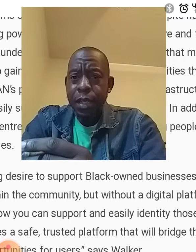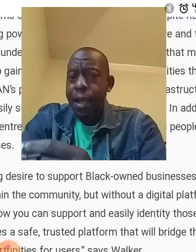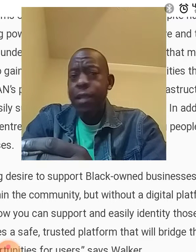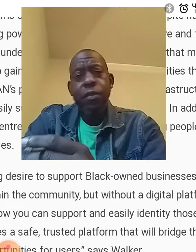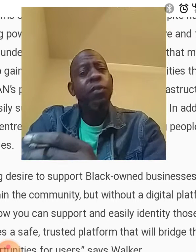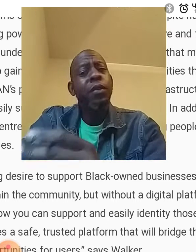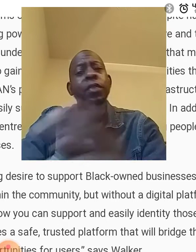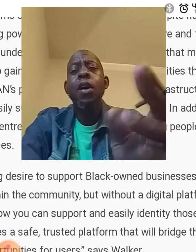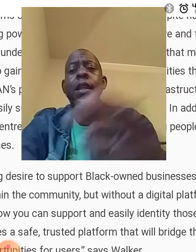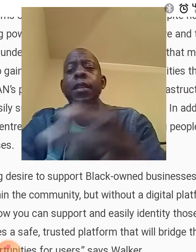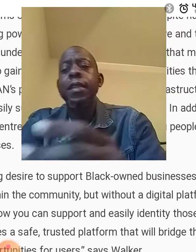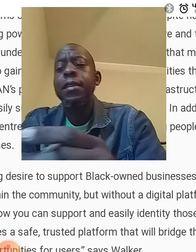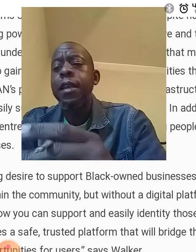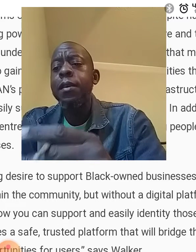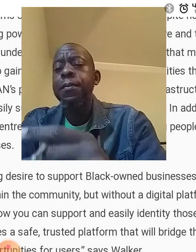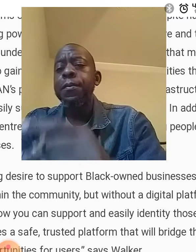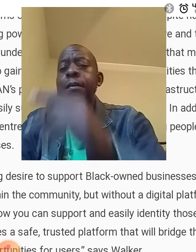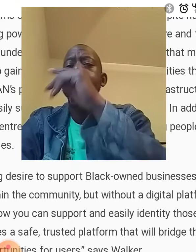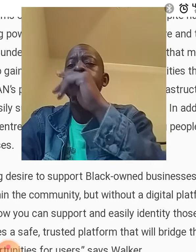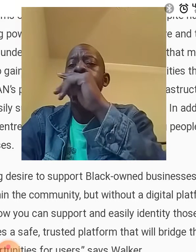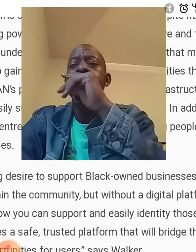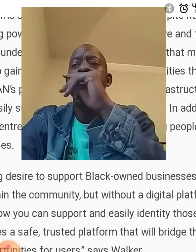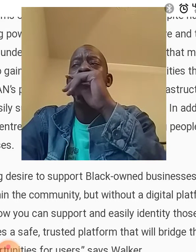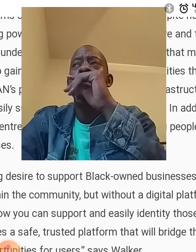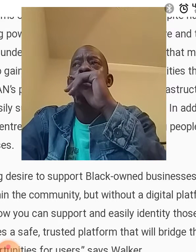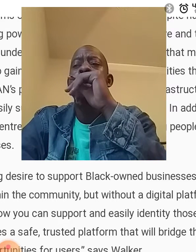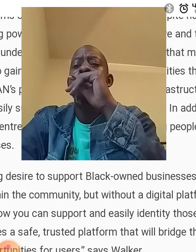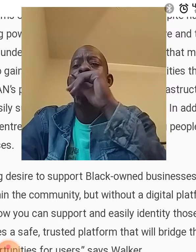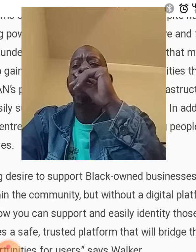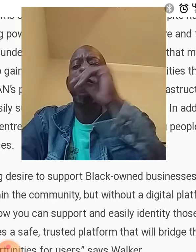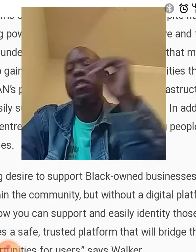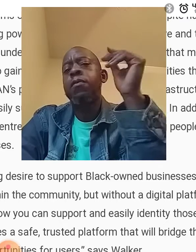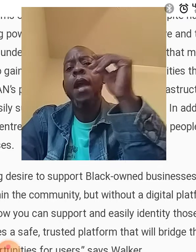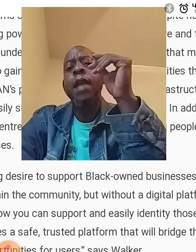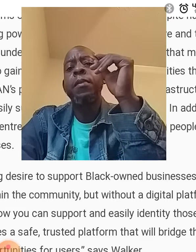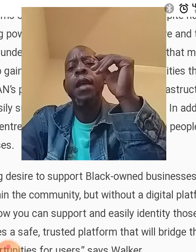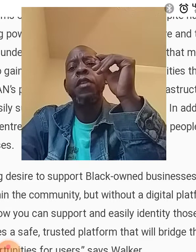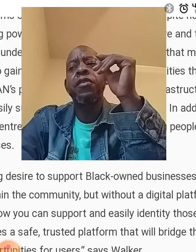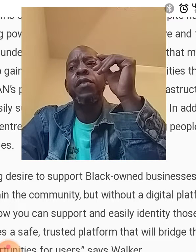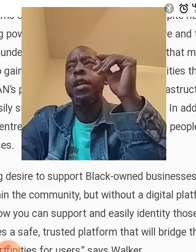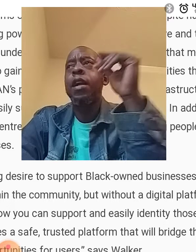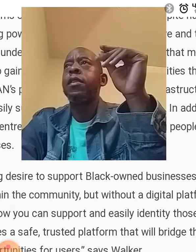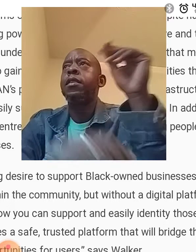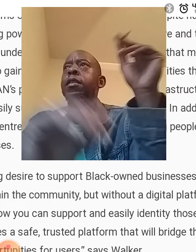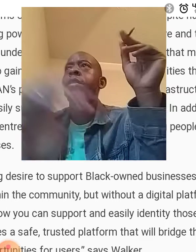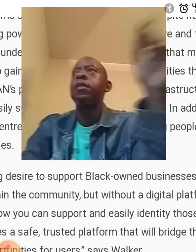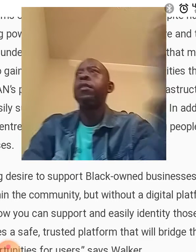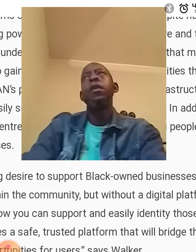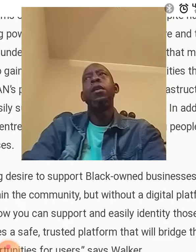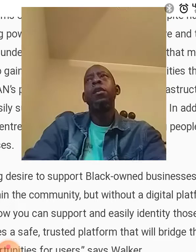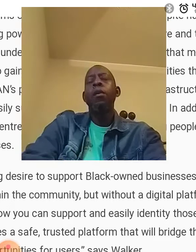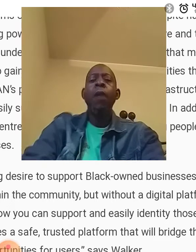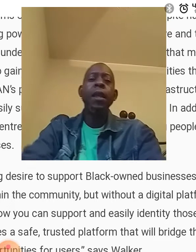saying. It's hard to just tell if you just riding up and down the street, because